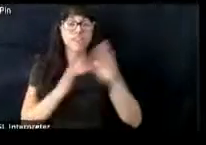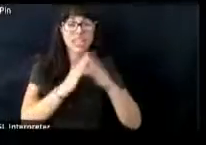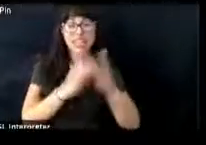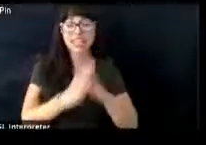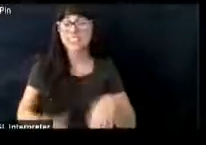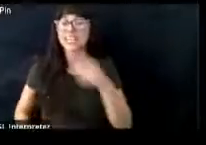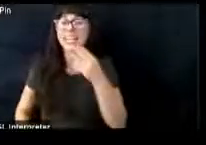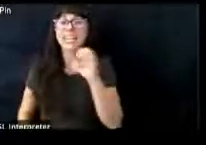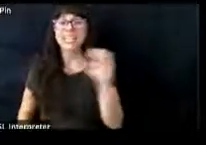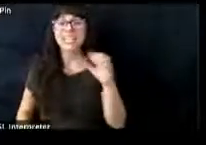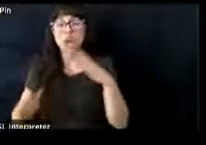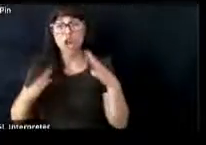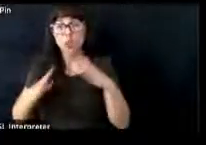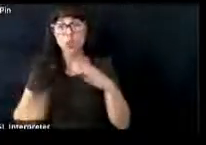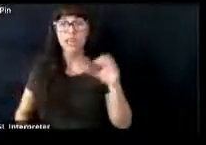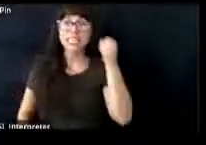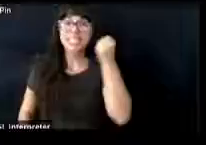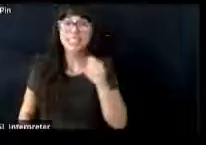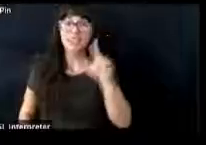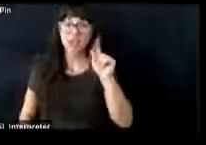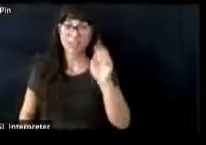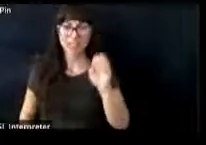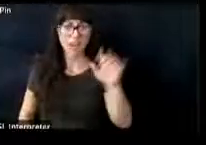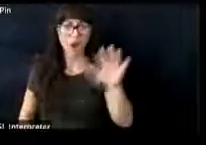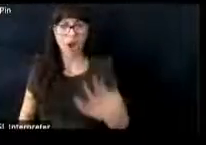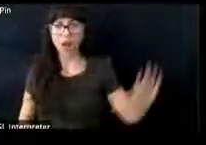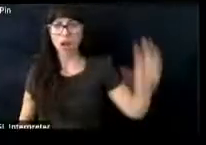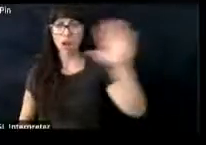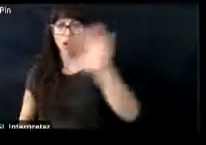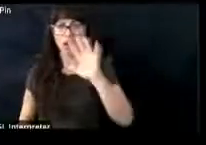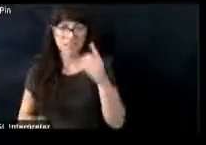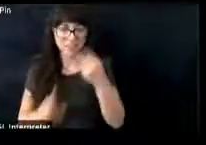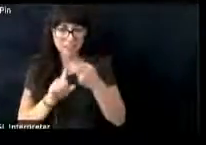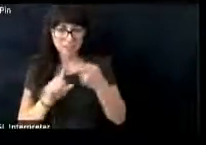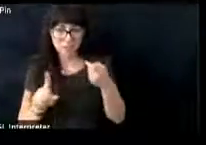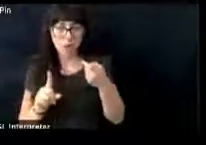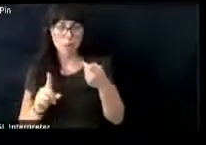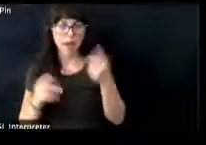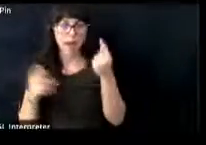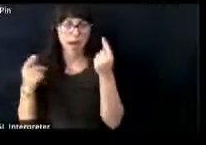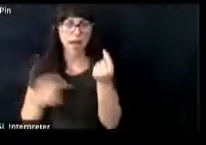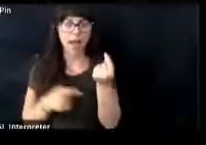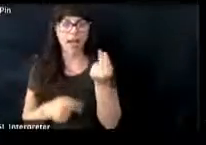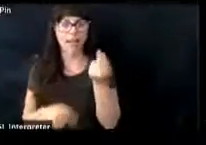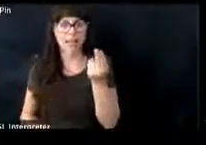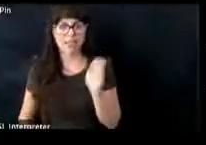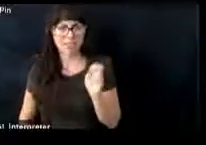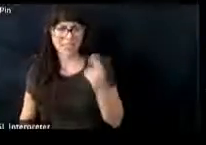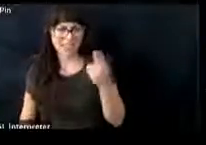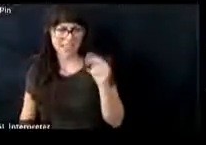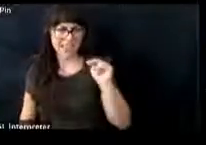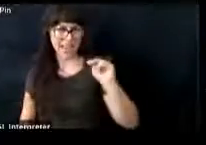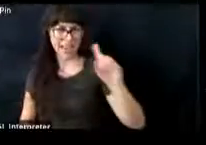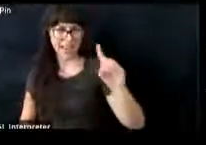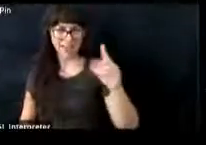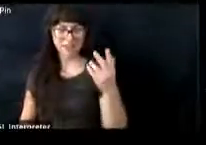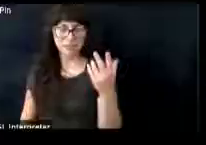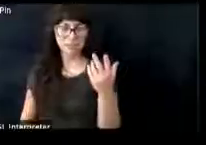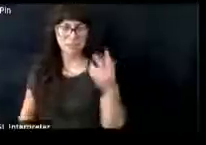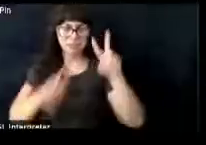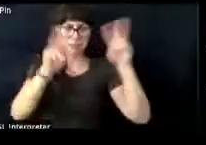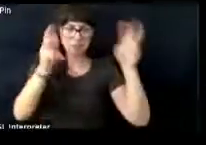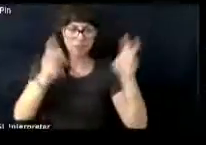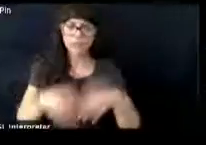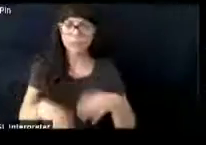and that whole area there that's now being described by the Han. And I encourage you in the process of your research